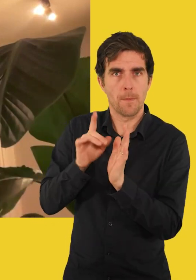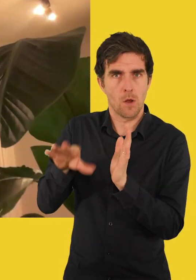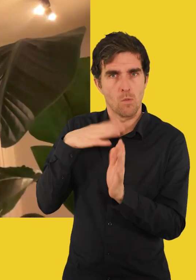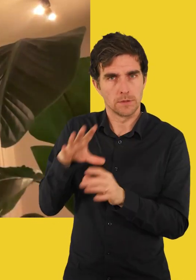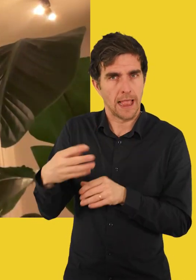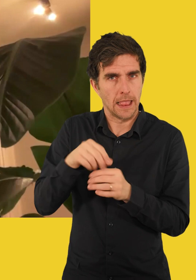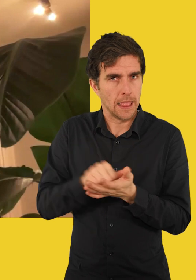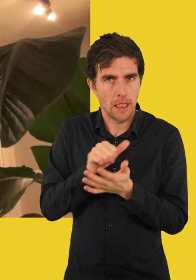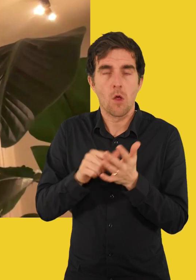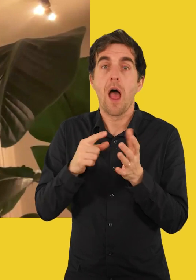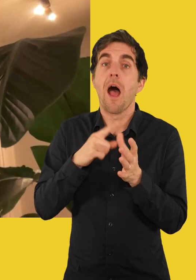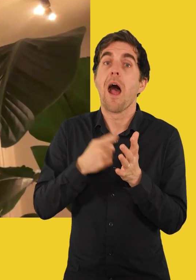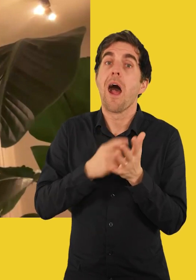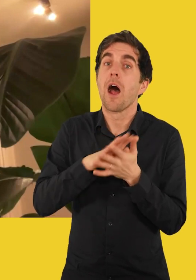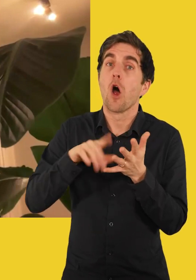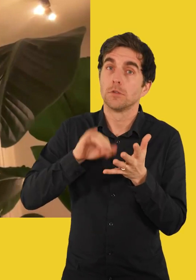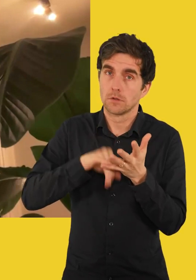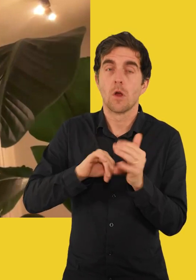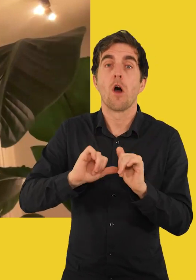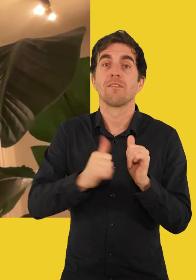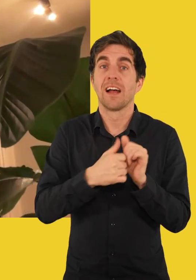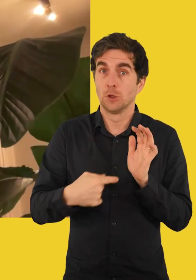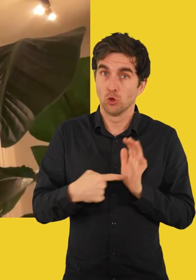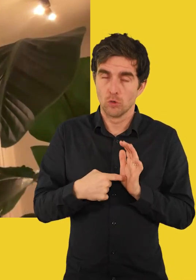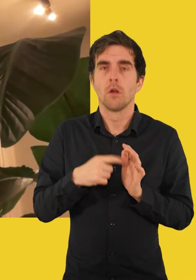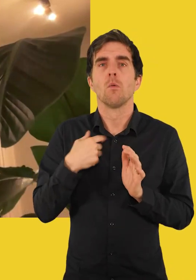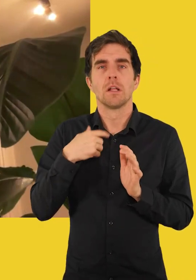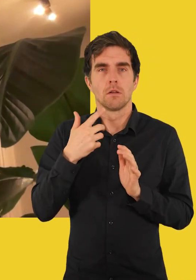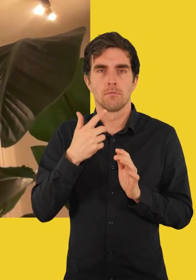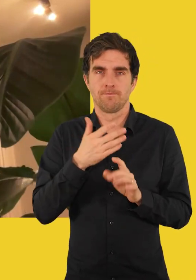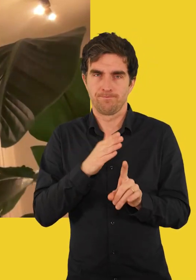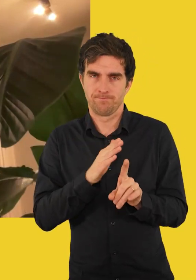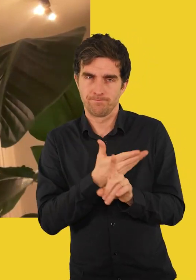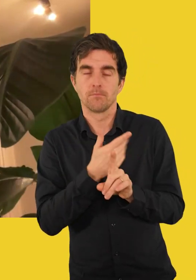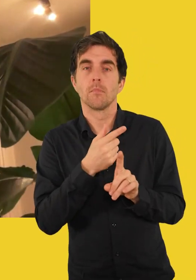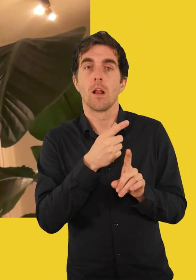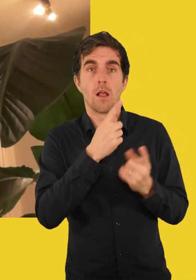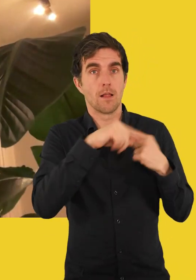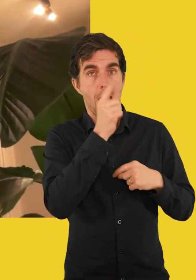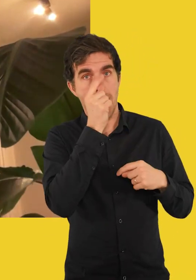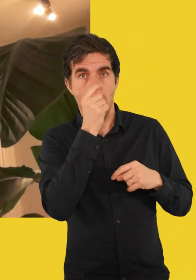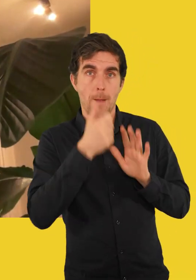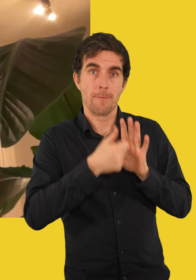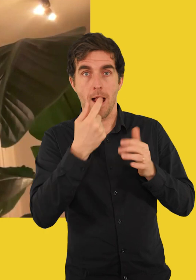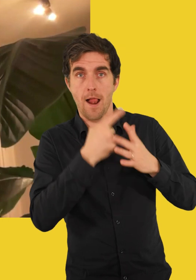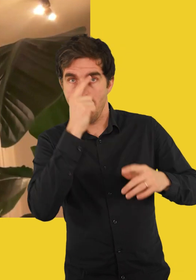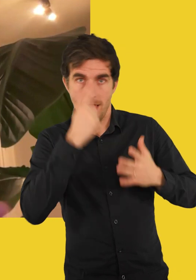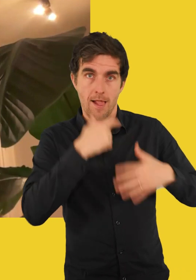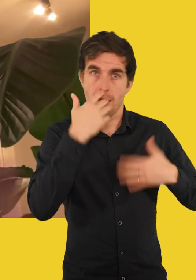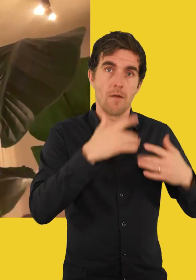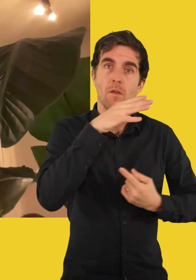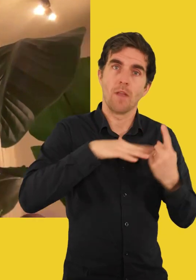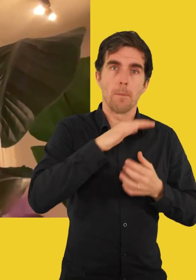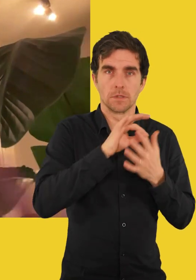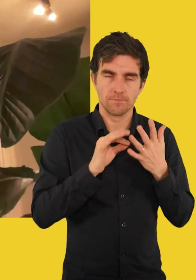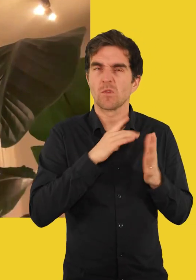which is what is required under the Aarhus Convention. You can think about overturning eco-ableist environmental decision-making,